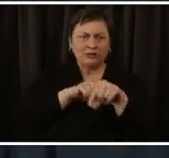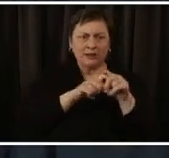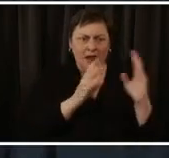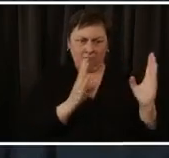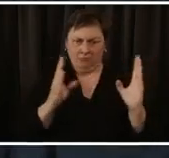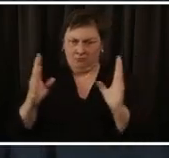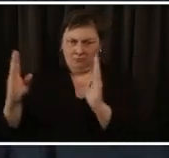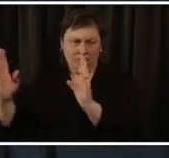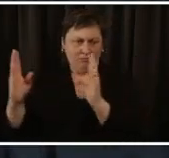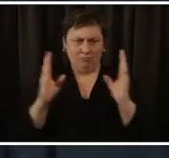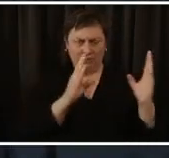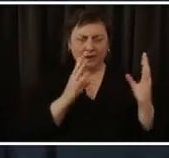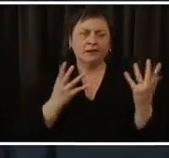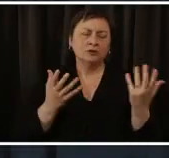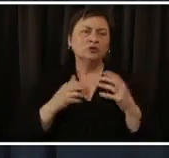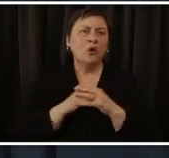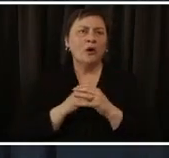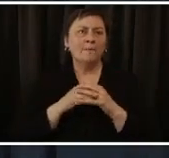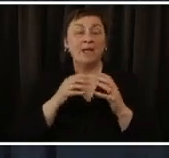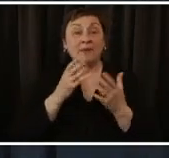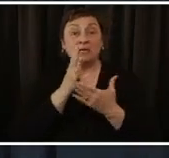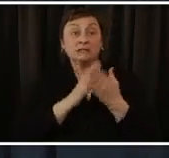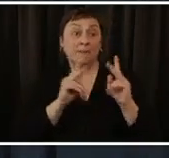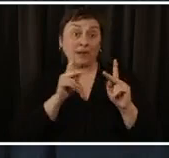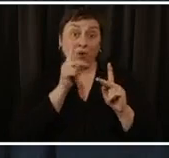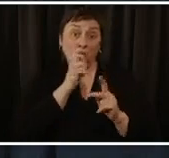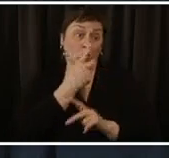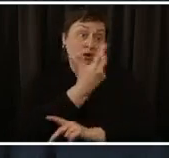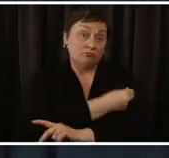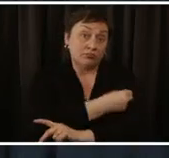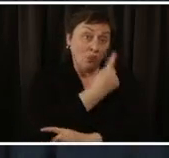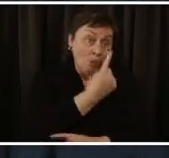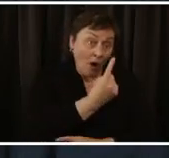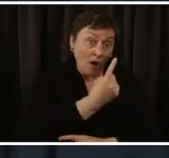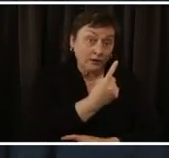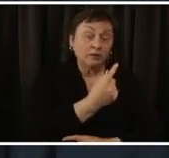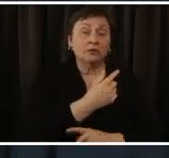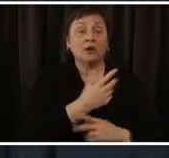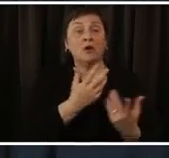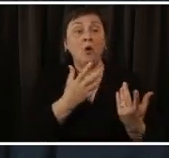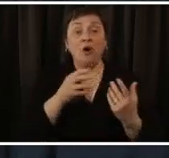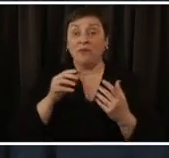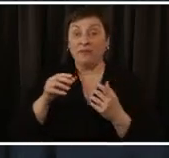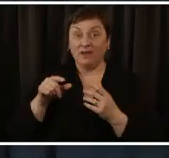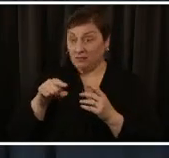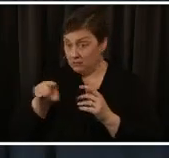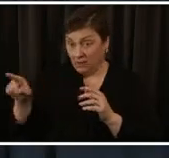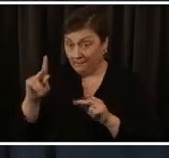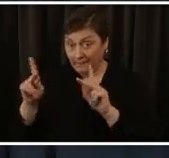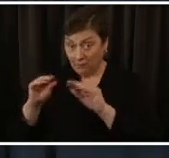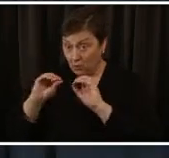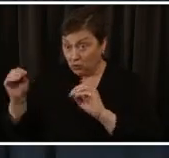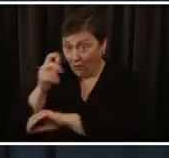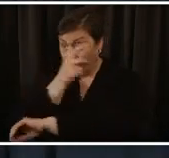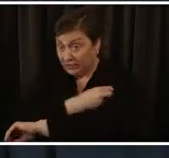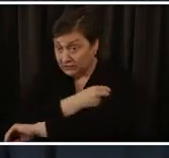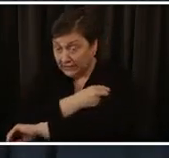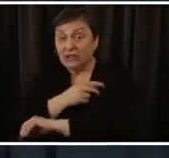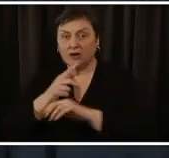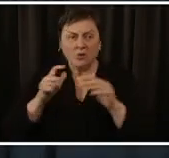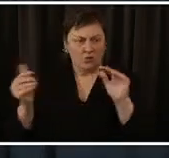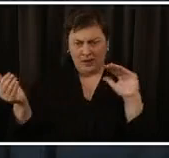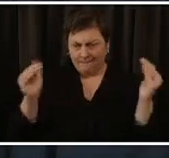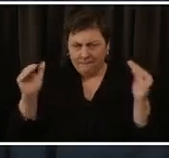vaccinated, partially vaccinated, and unvaccinated buckets to try and do that more complex analysis. And I'd be happy to talk a little bit more about it offline with